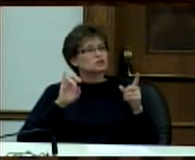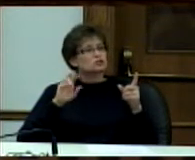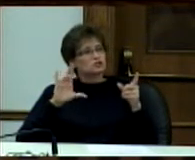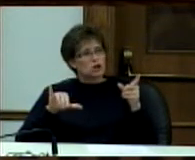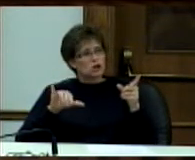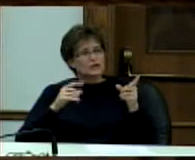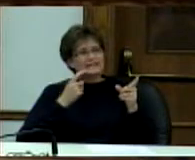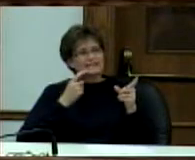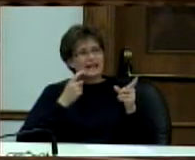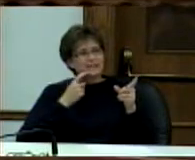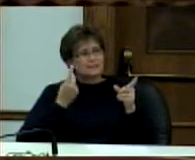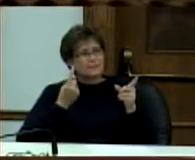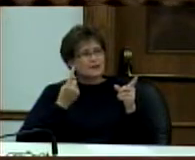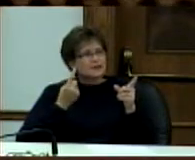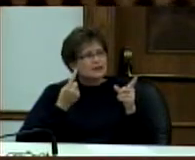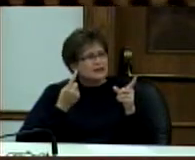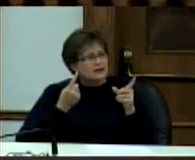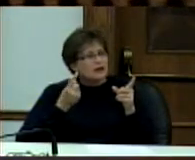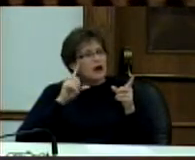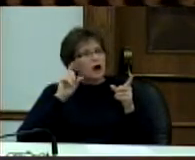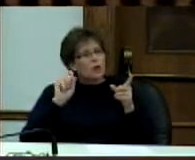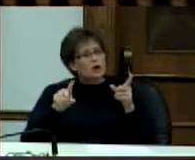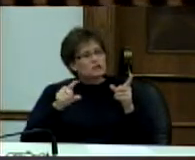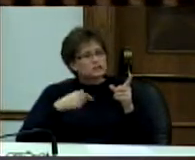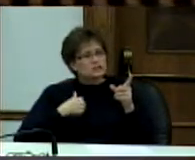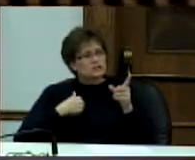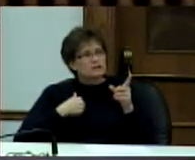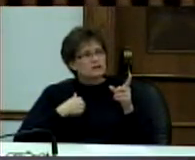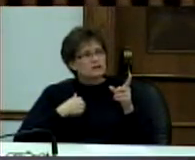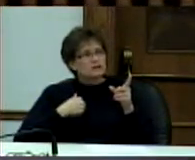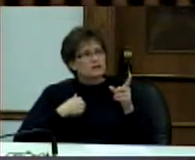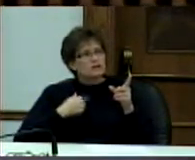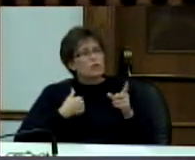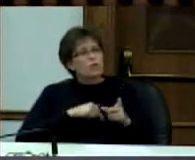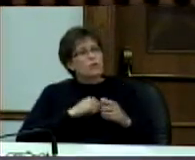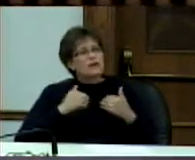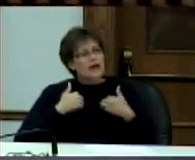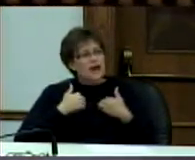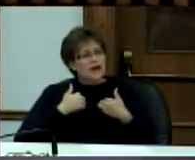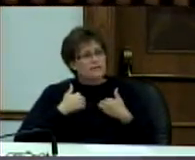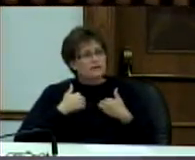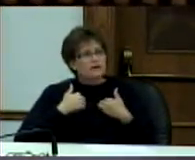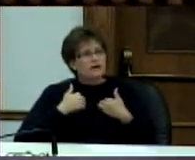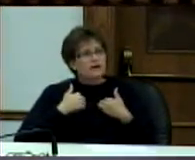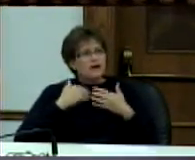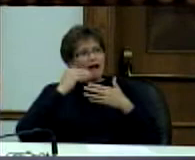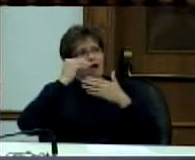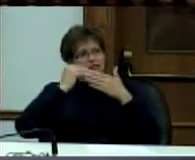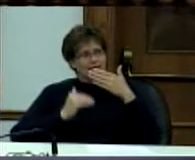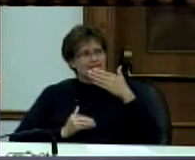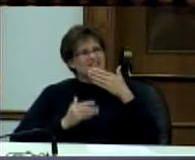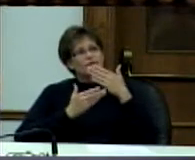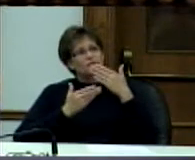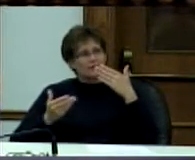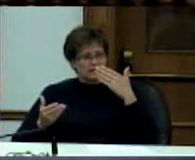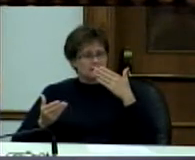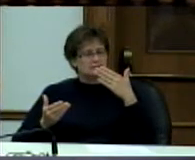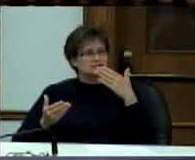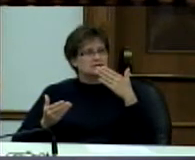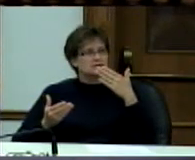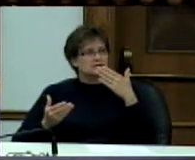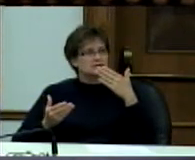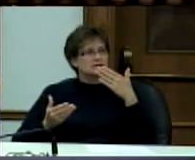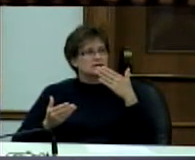questions or comments? Mr. Robichaud. Jason, just a question. We have quite a list of